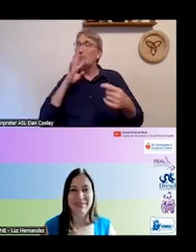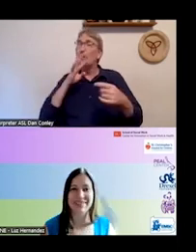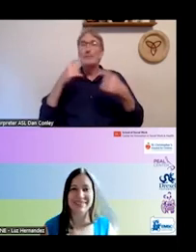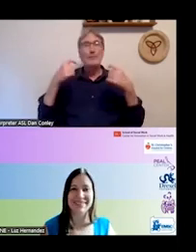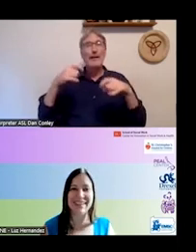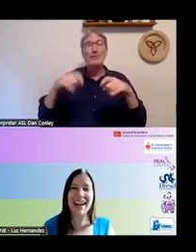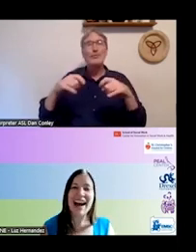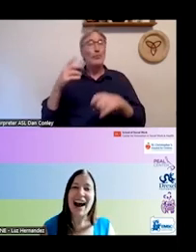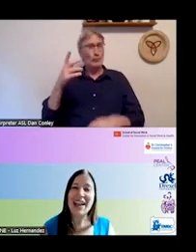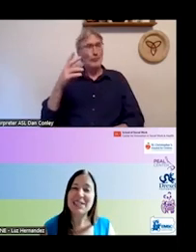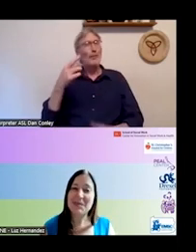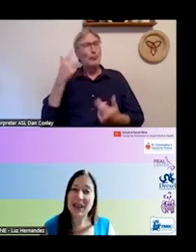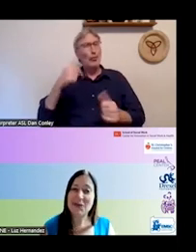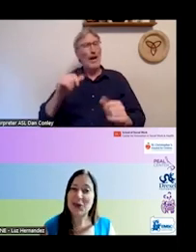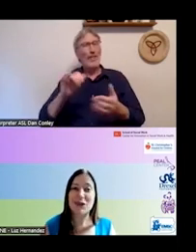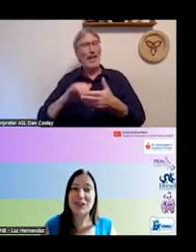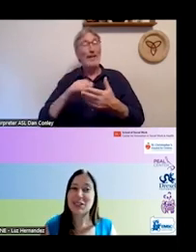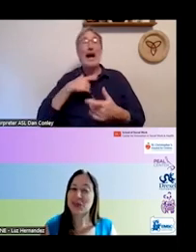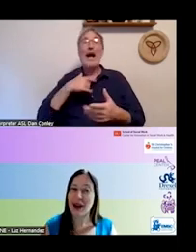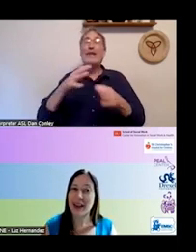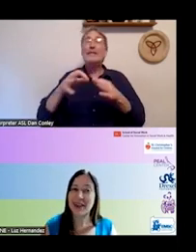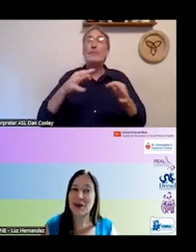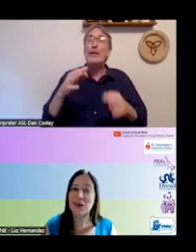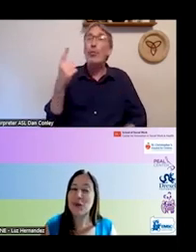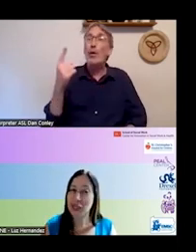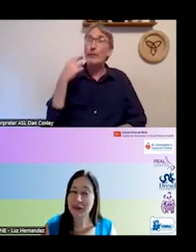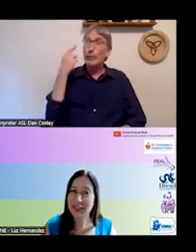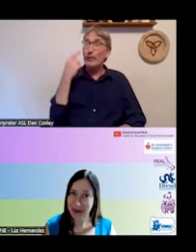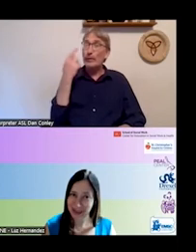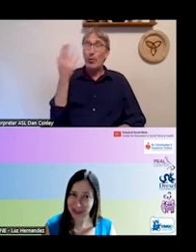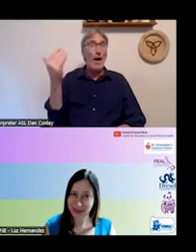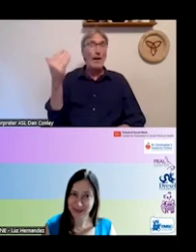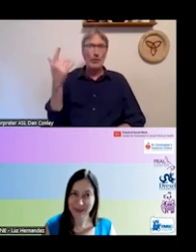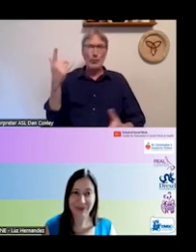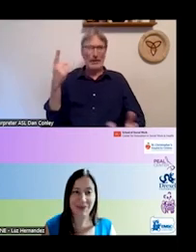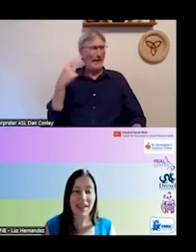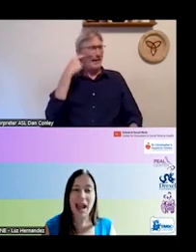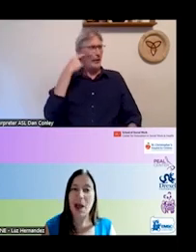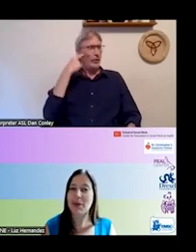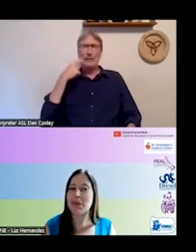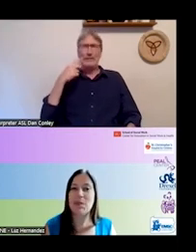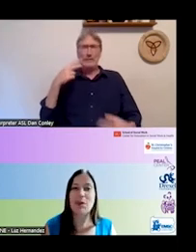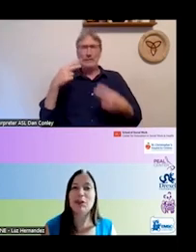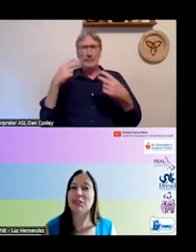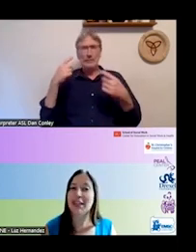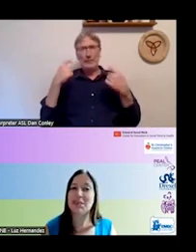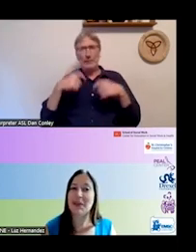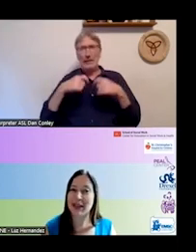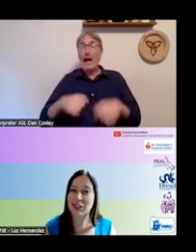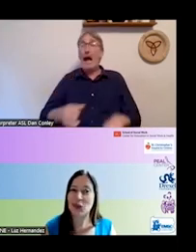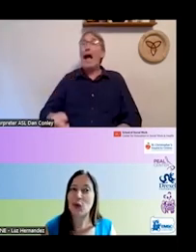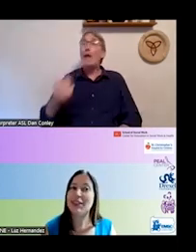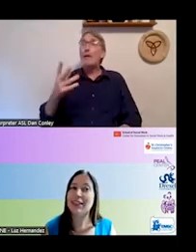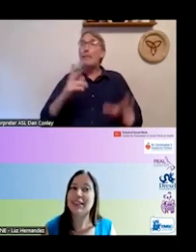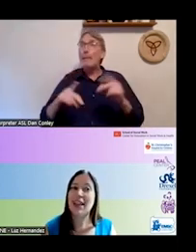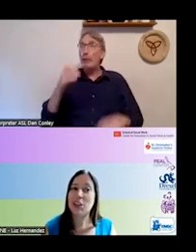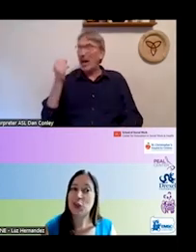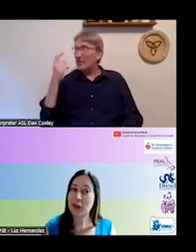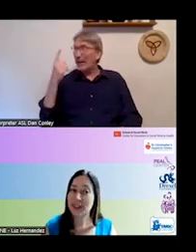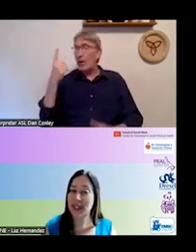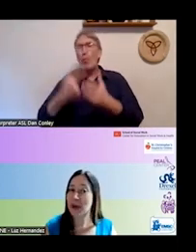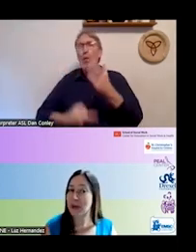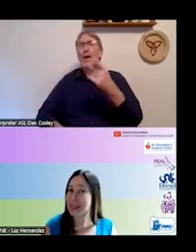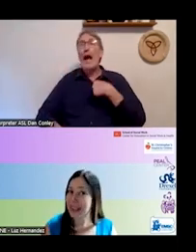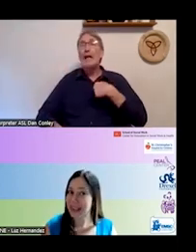purposefully. I explained one of the reasons why we were here in Spanish. How many people understand Spanish? Or did